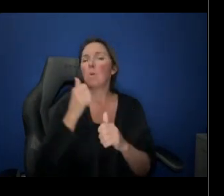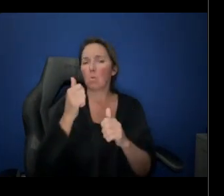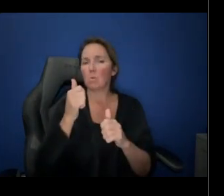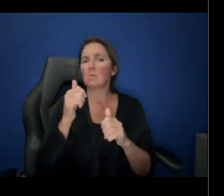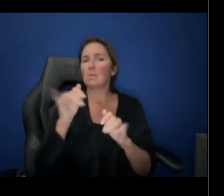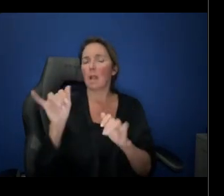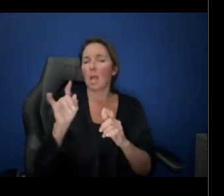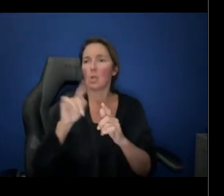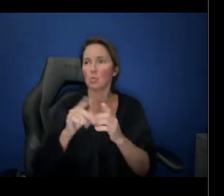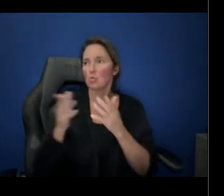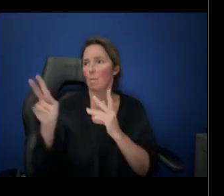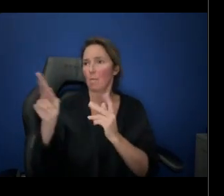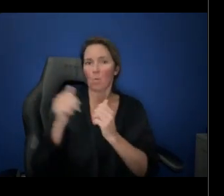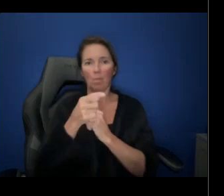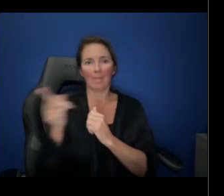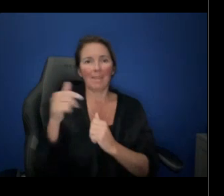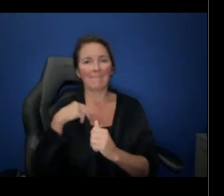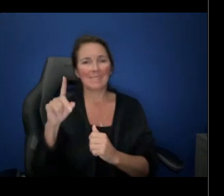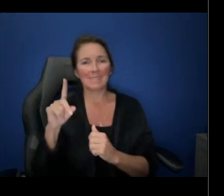people with disabilities.